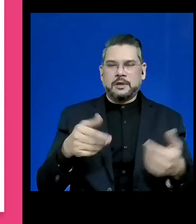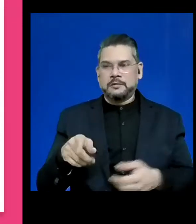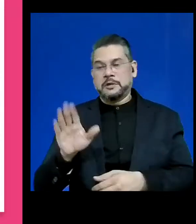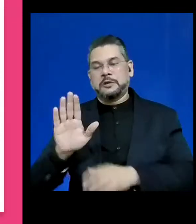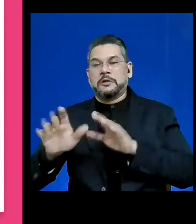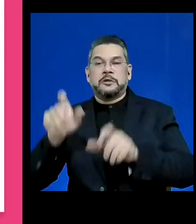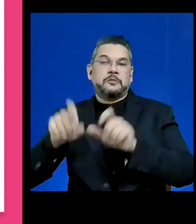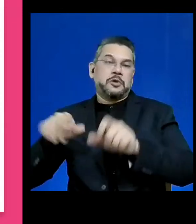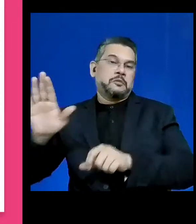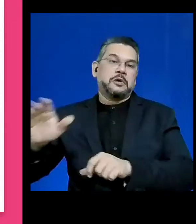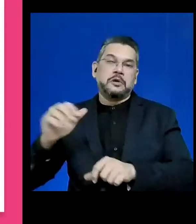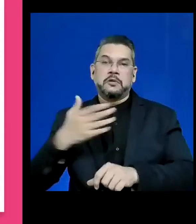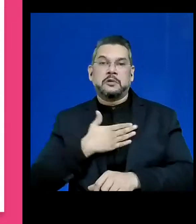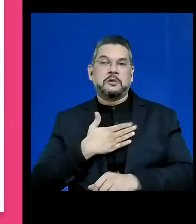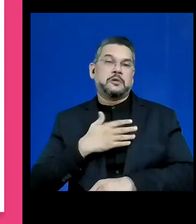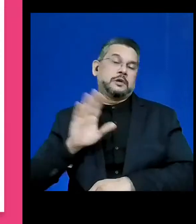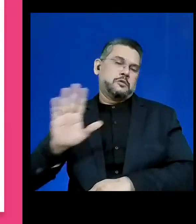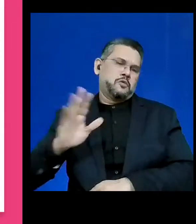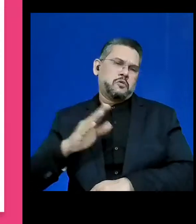style sheets and such, which are